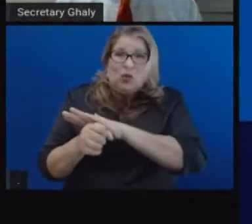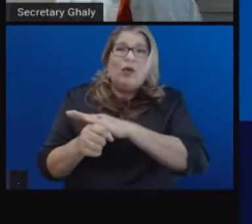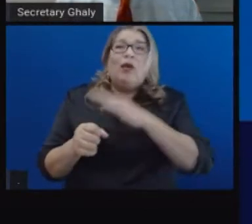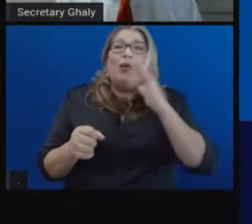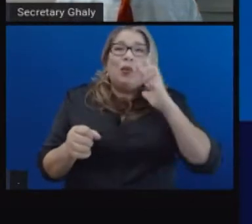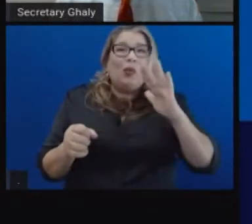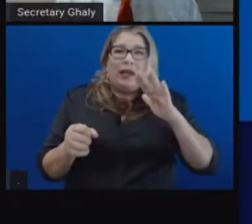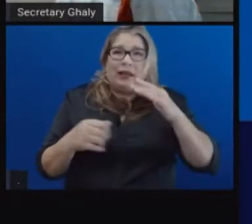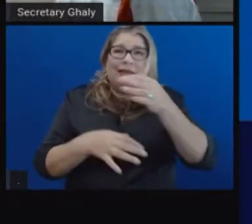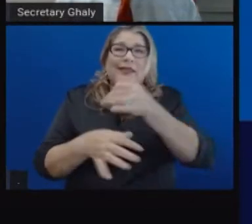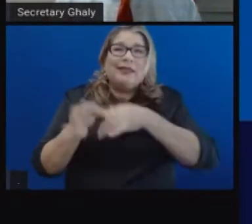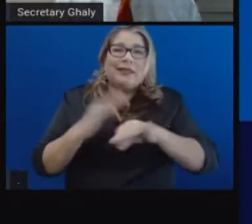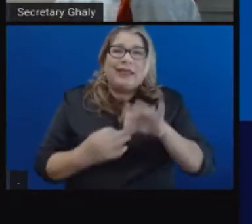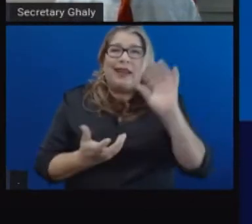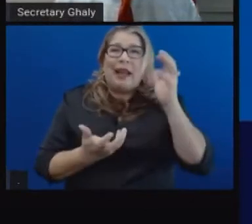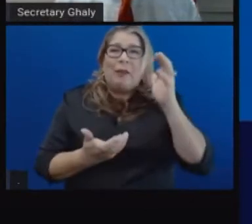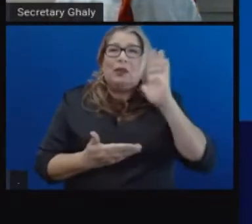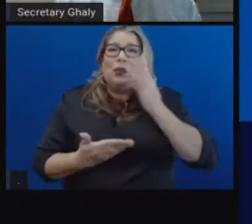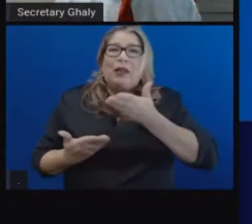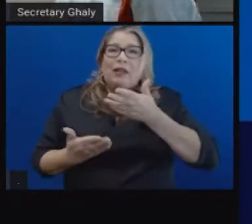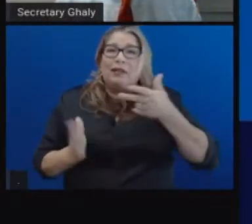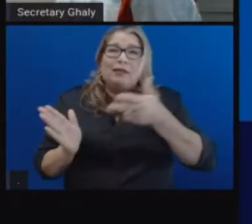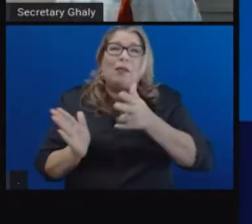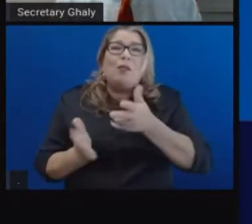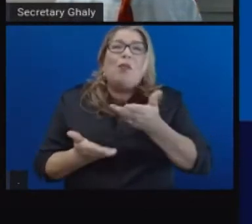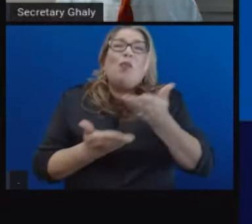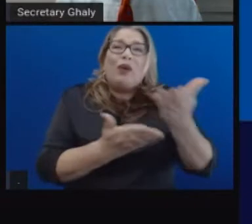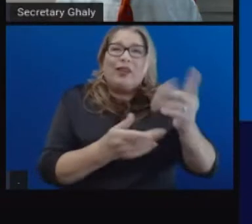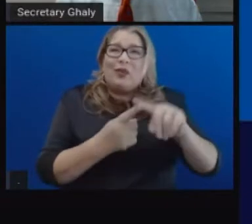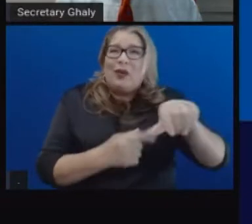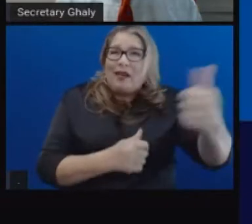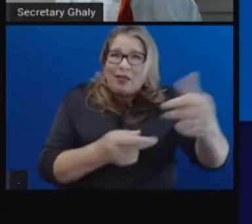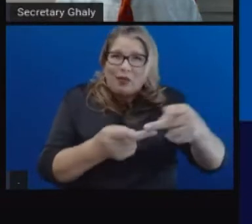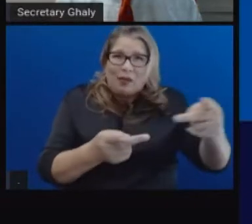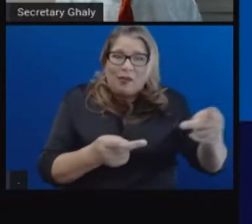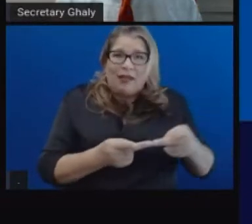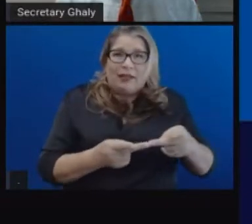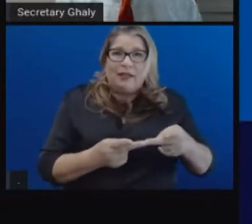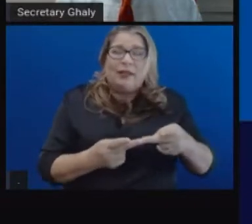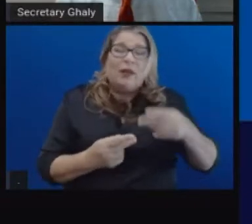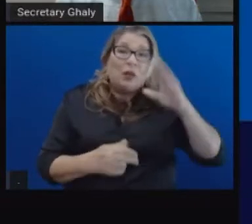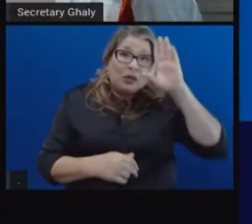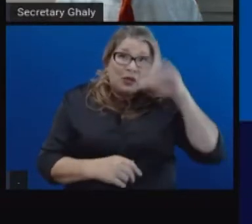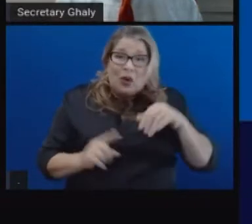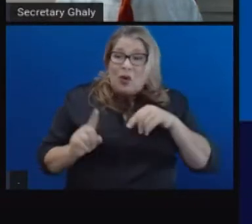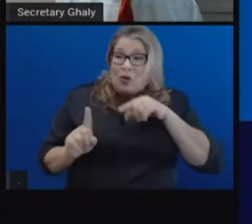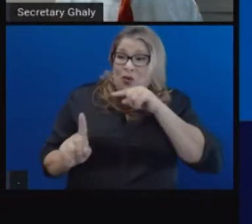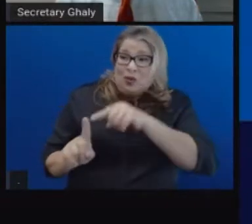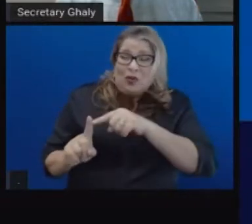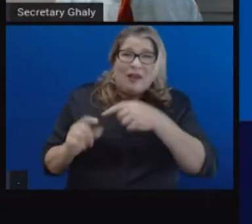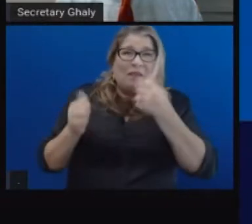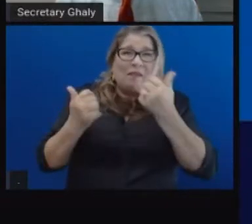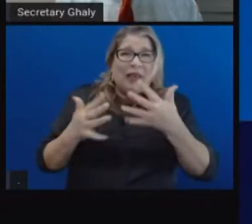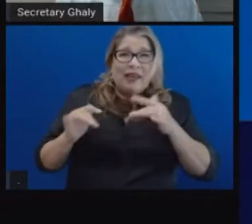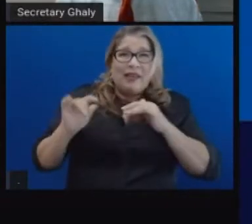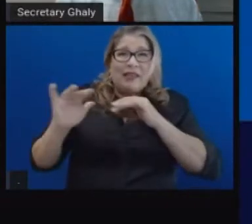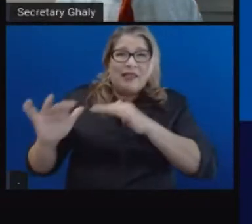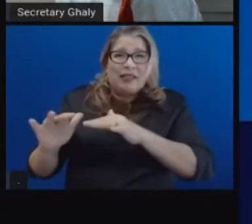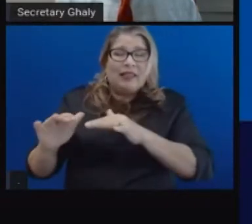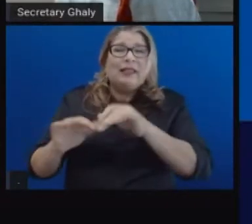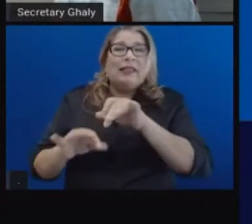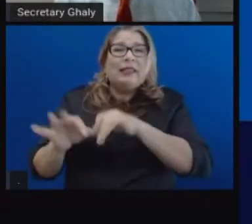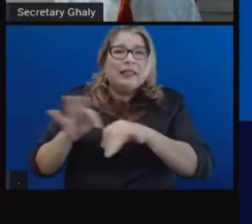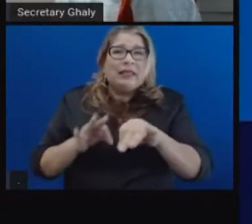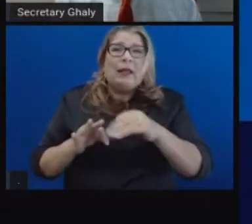patients don't go to a place that is so deeply impacted when another facility is available a little bit further away,